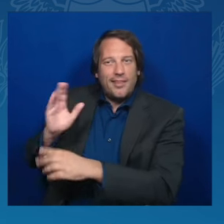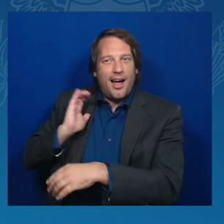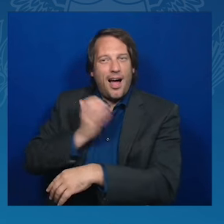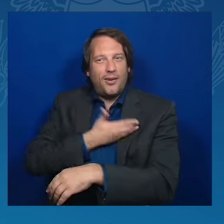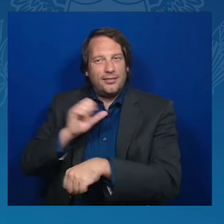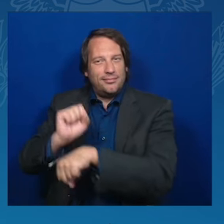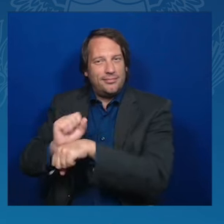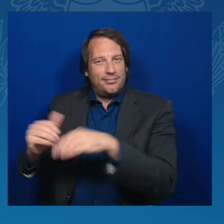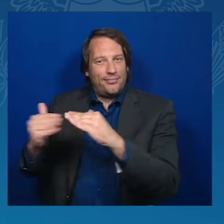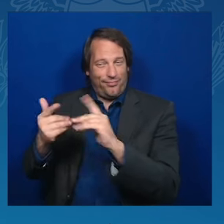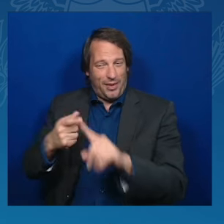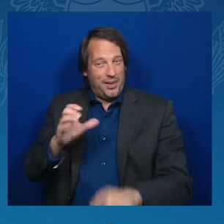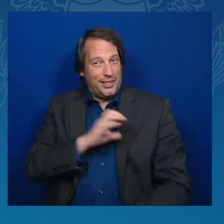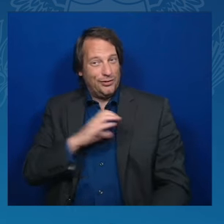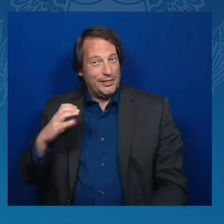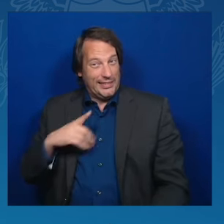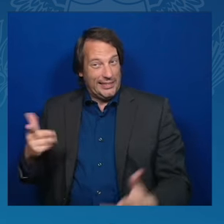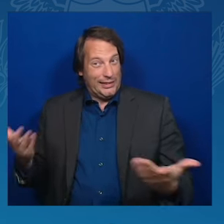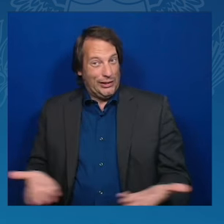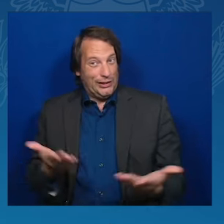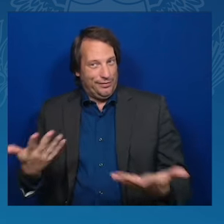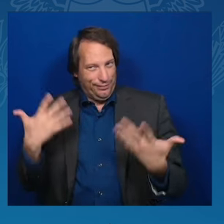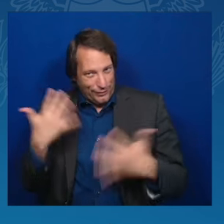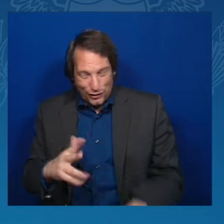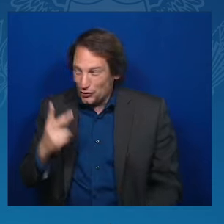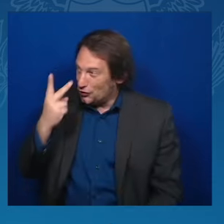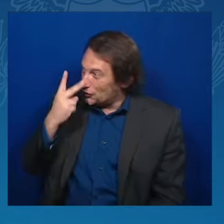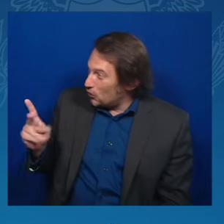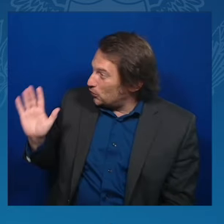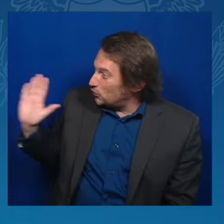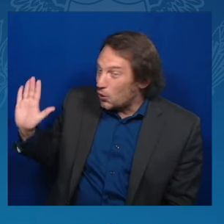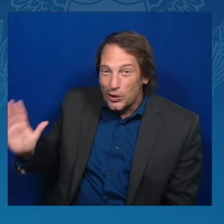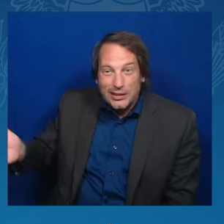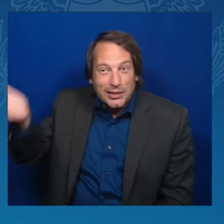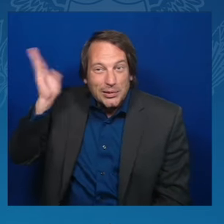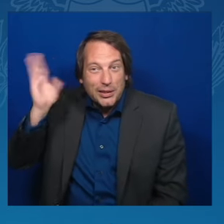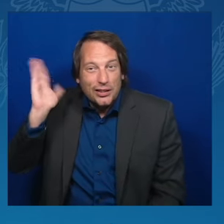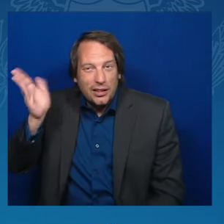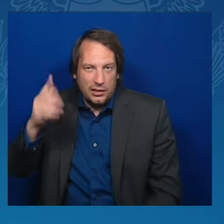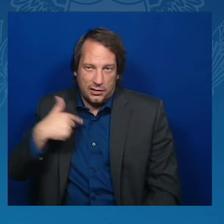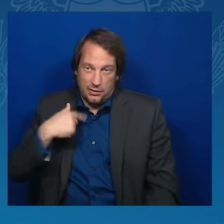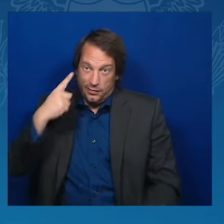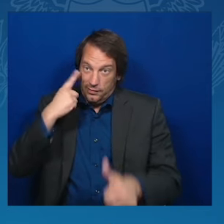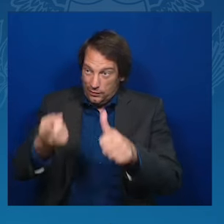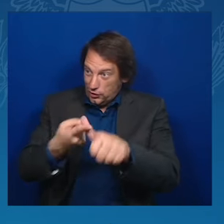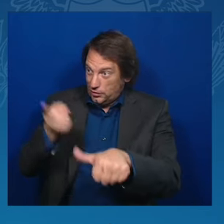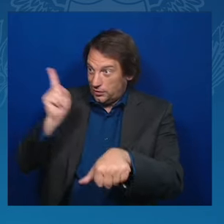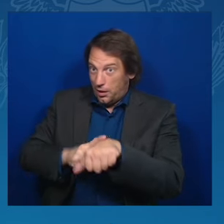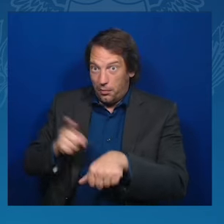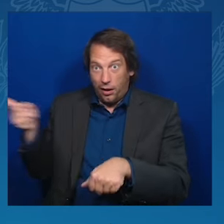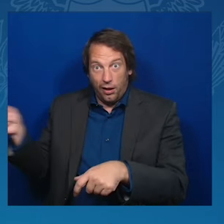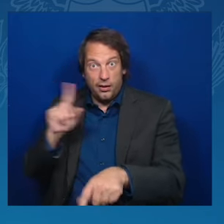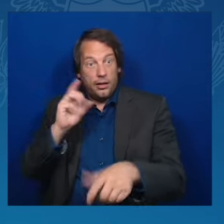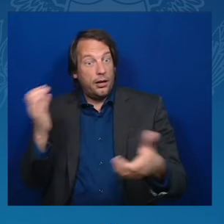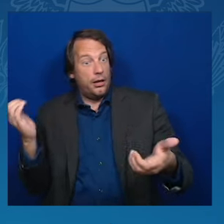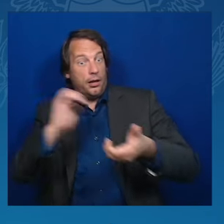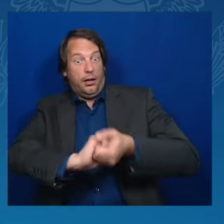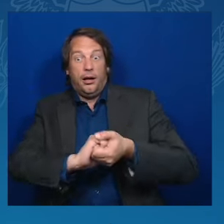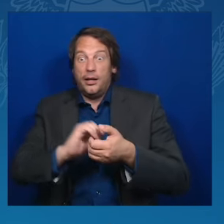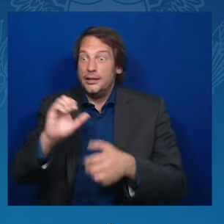speech. I think it may be as well the first time that anyone speaking before a joint session has managed to reference the